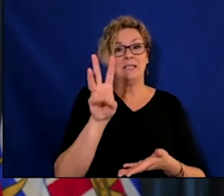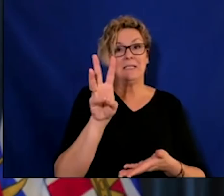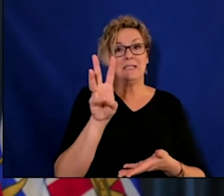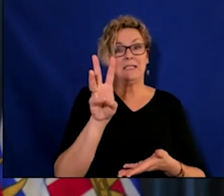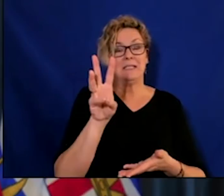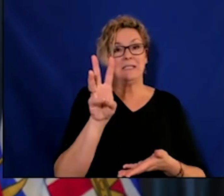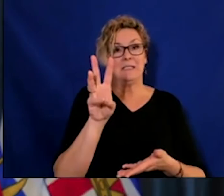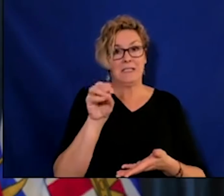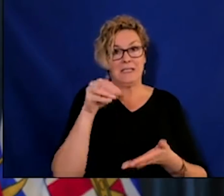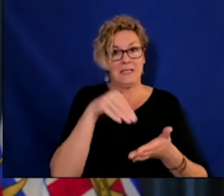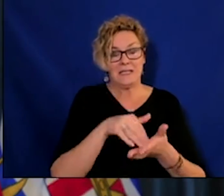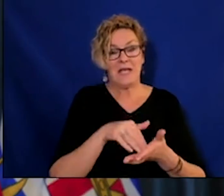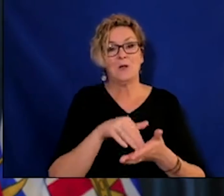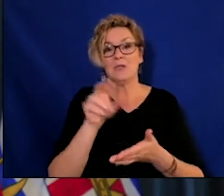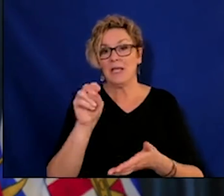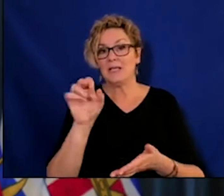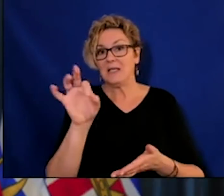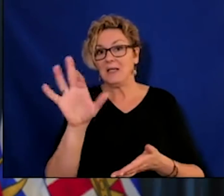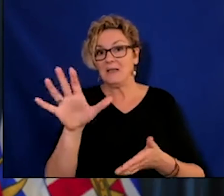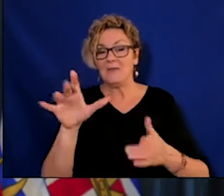respirators,